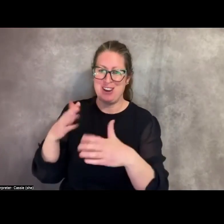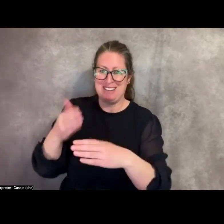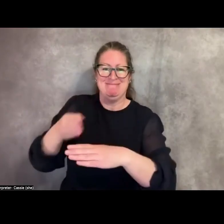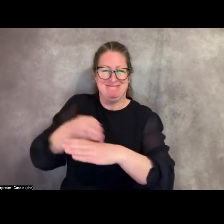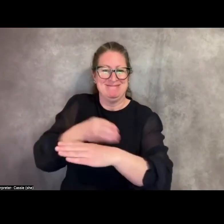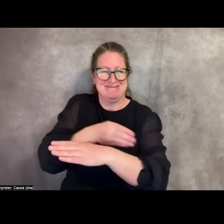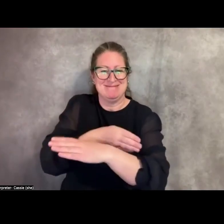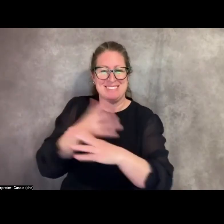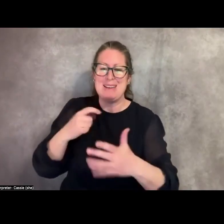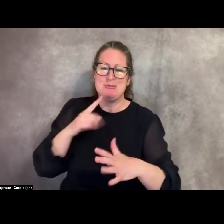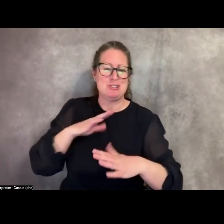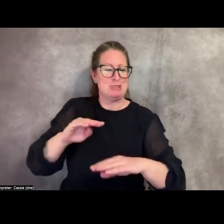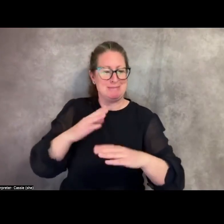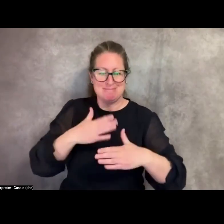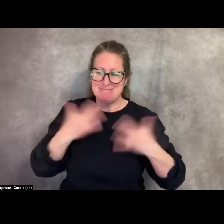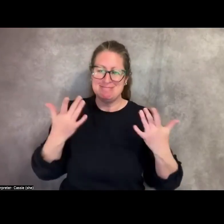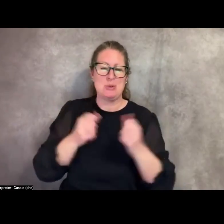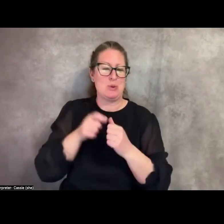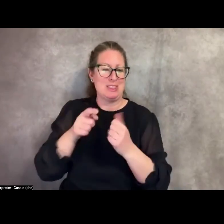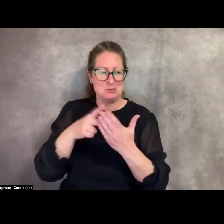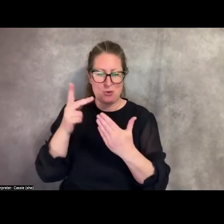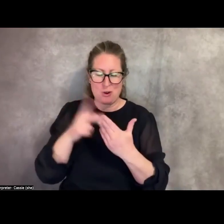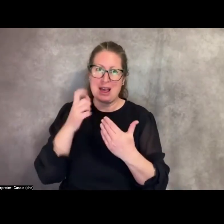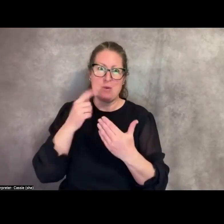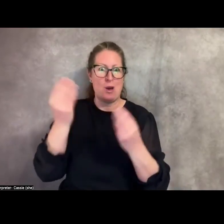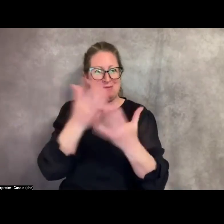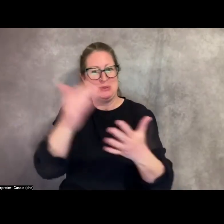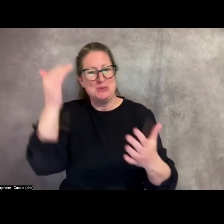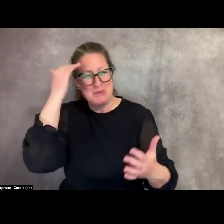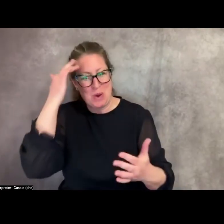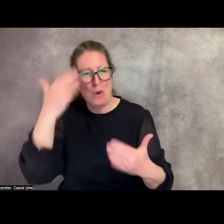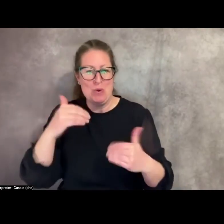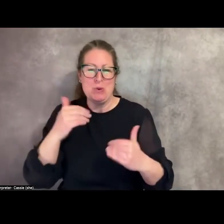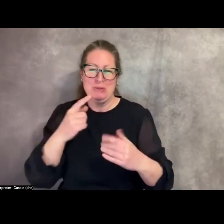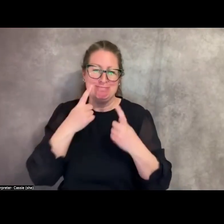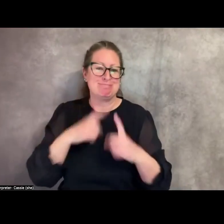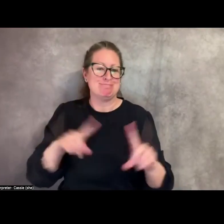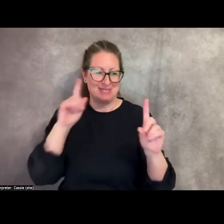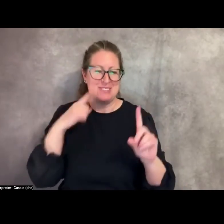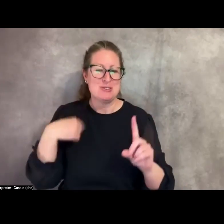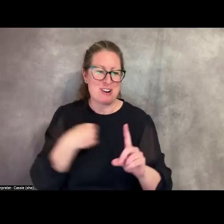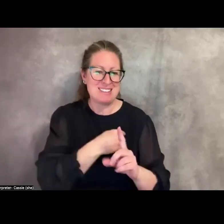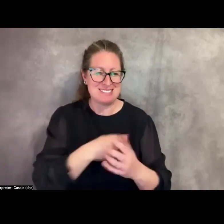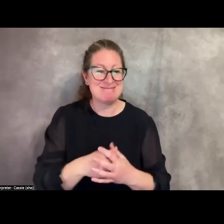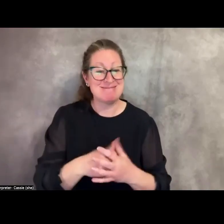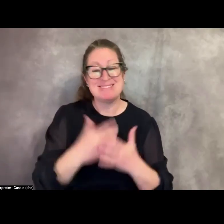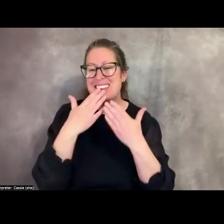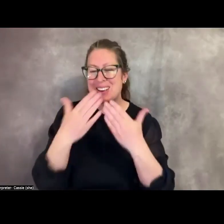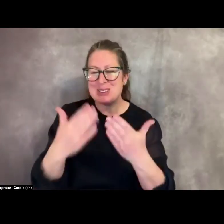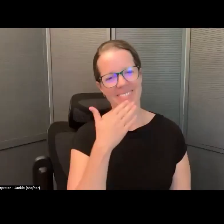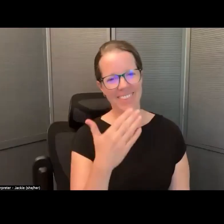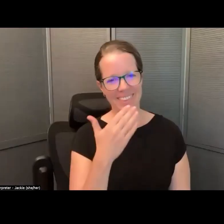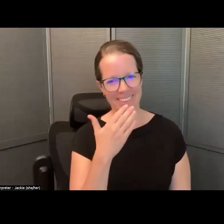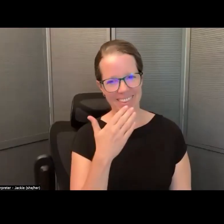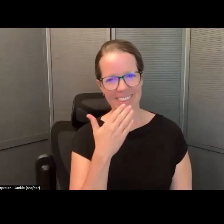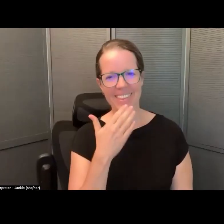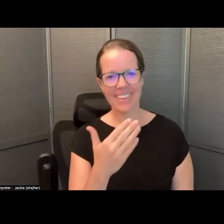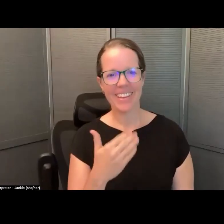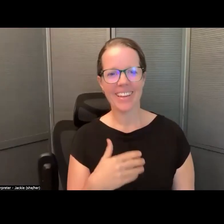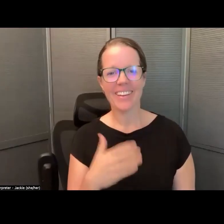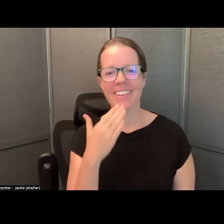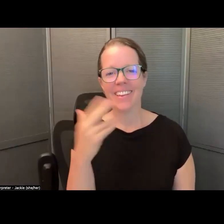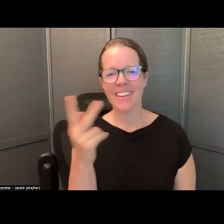it, and I wanted you all to know about how well this program was for us. Thank you. Thank you so much, Tilly